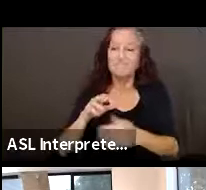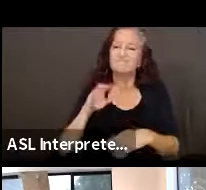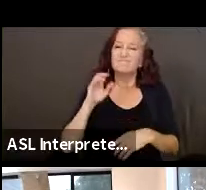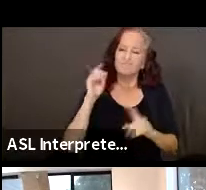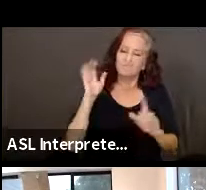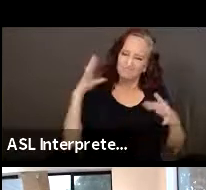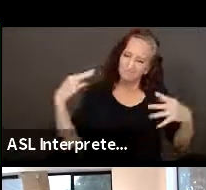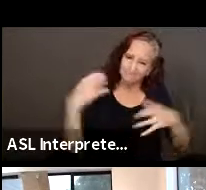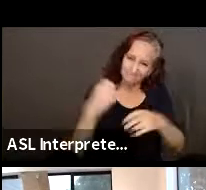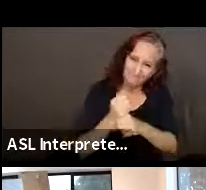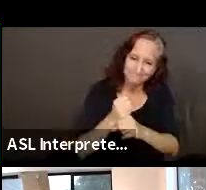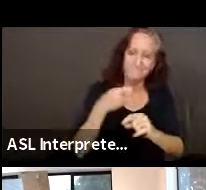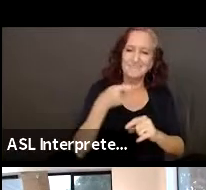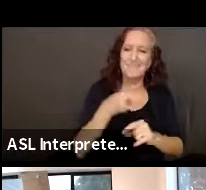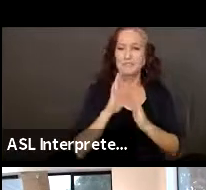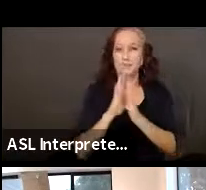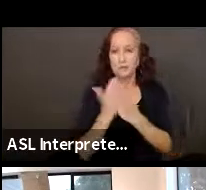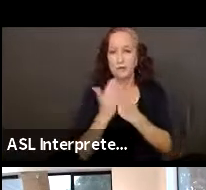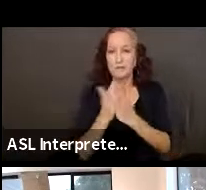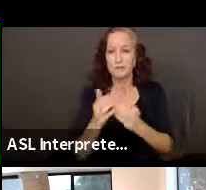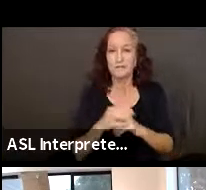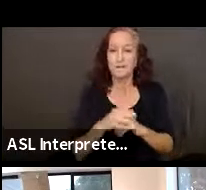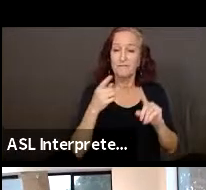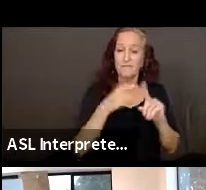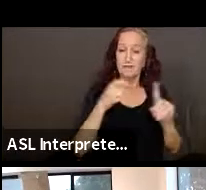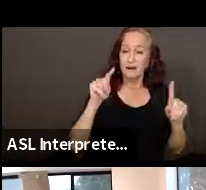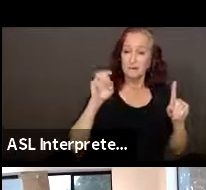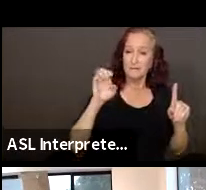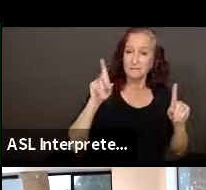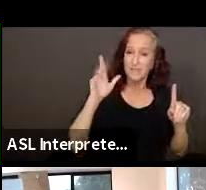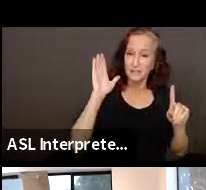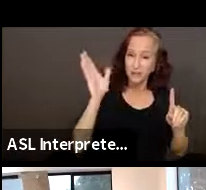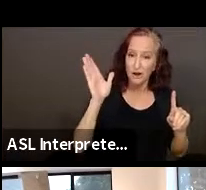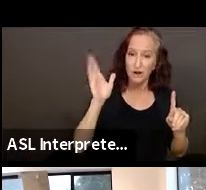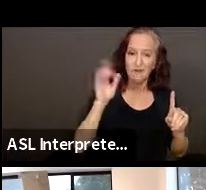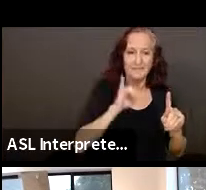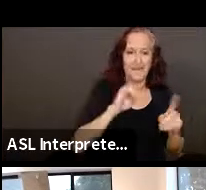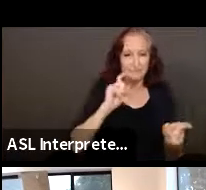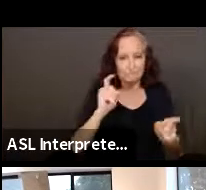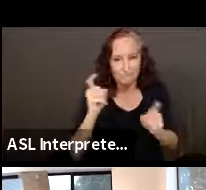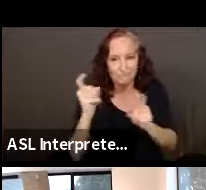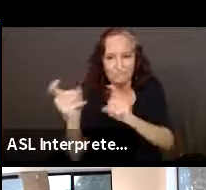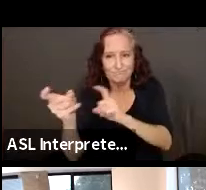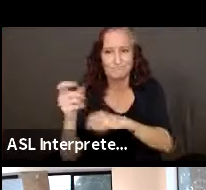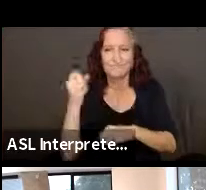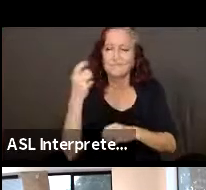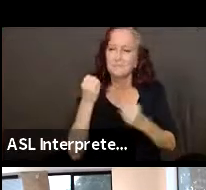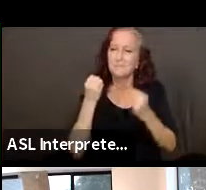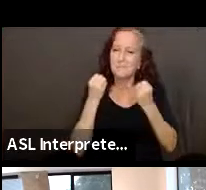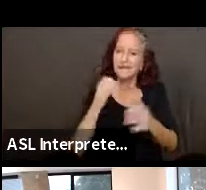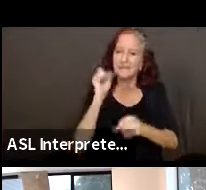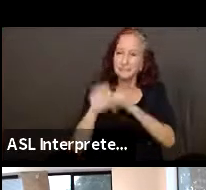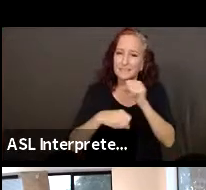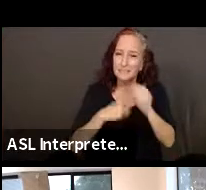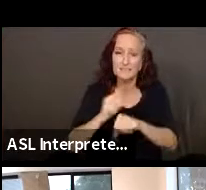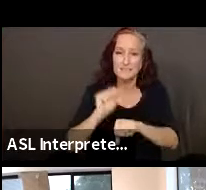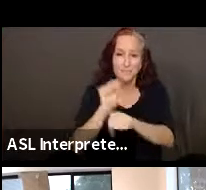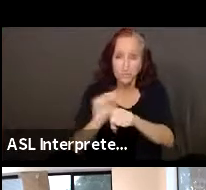questions. It's an evolution of my TED Talk. It includes experience from years of doing this work. And,